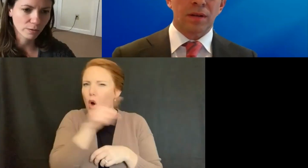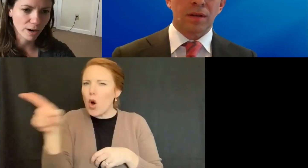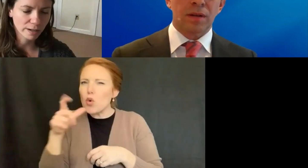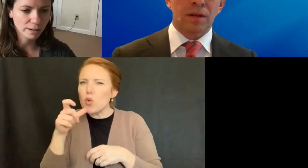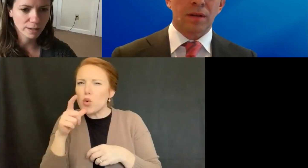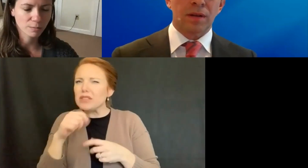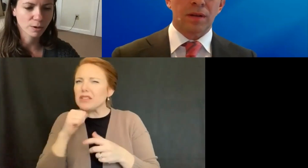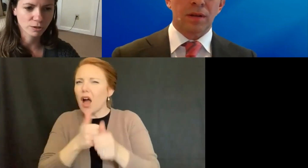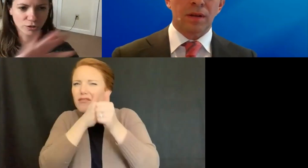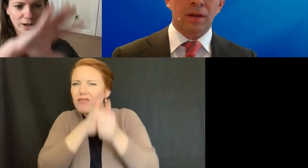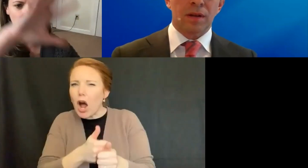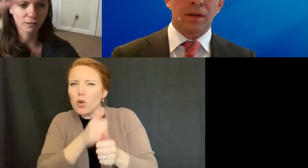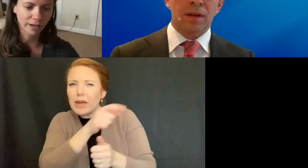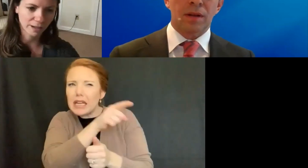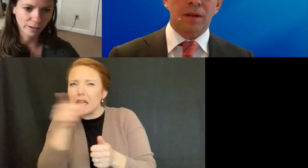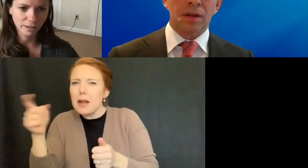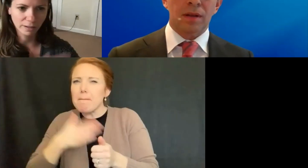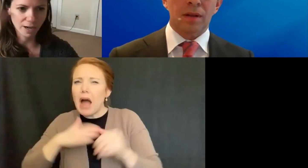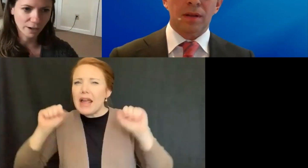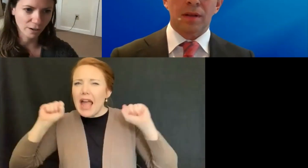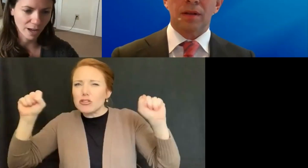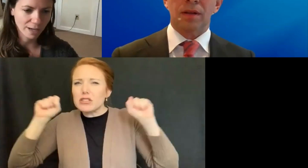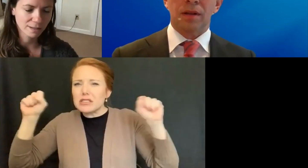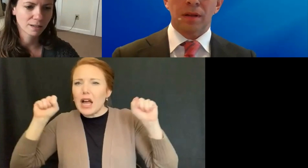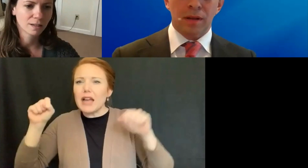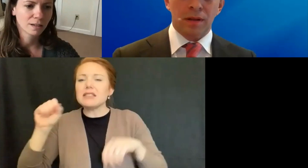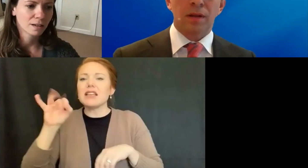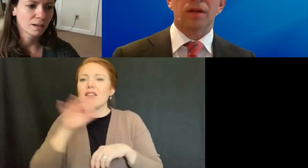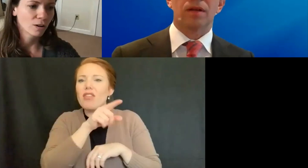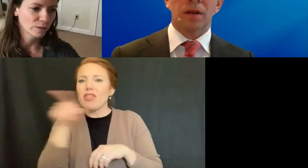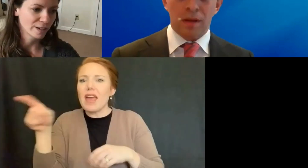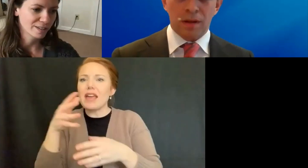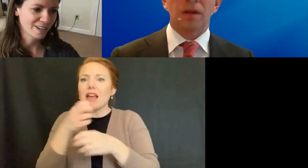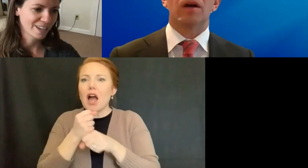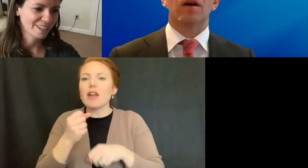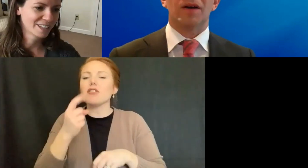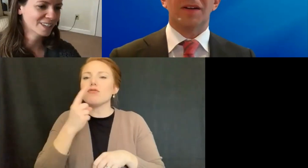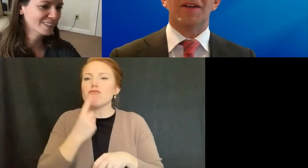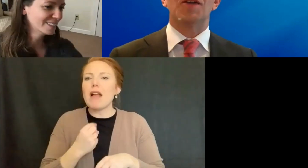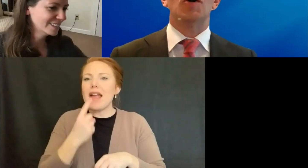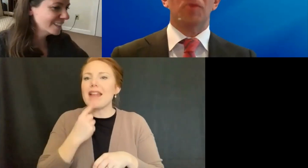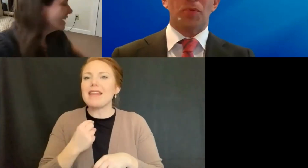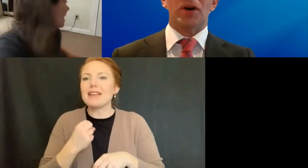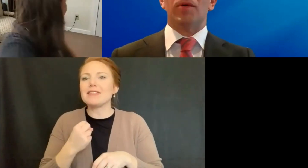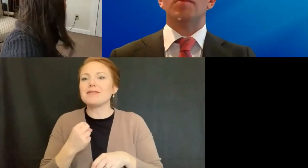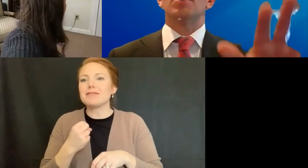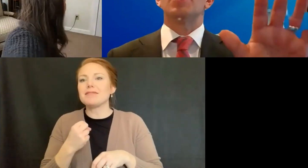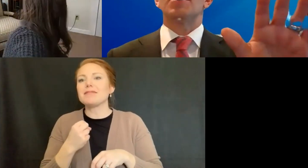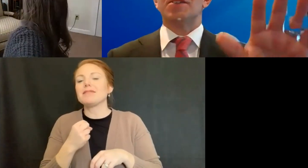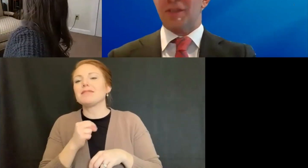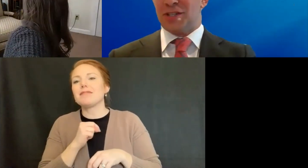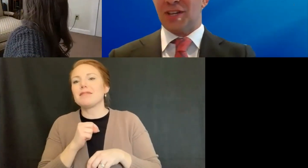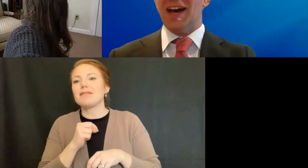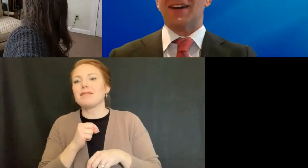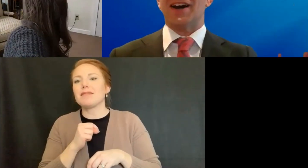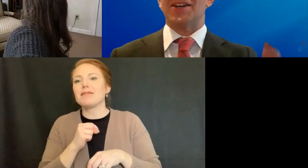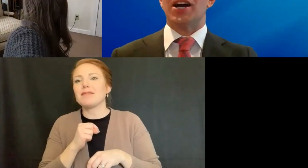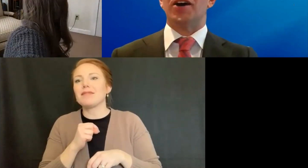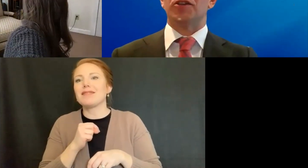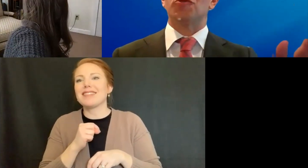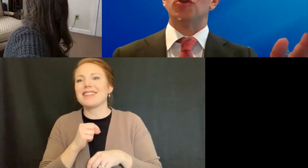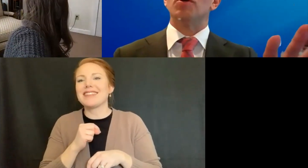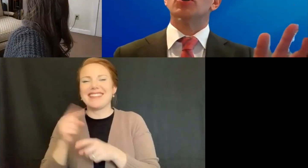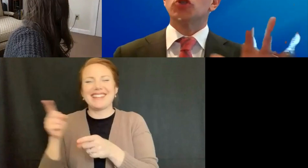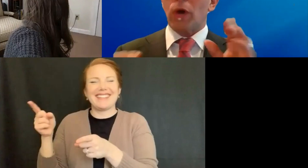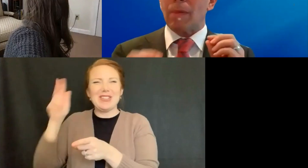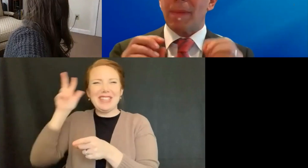who are in red as opposed to trying to look at the entire class. Hold on a second. No problem. She's got a